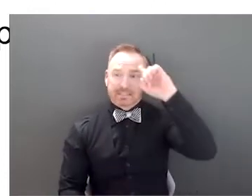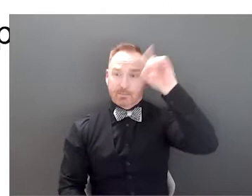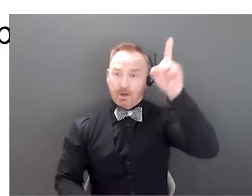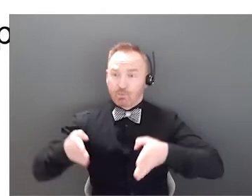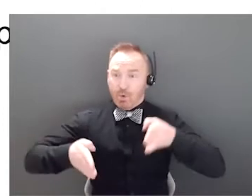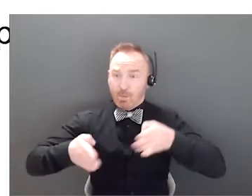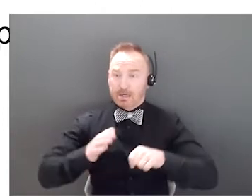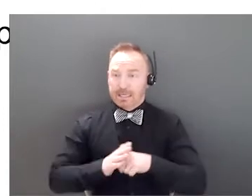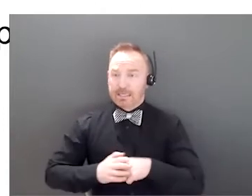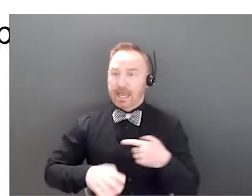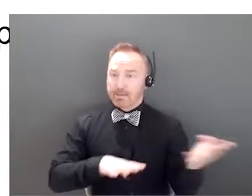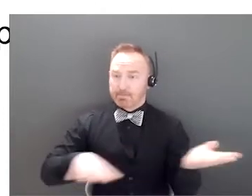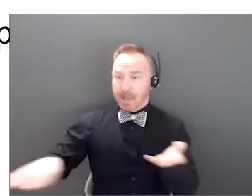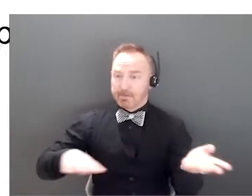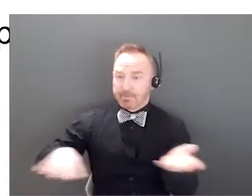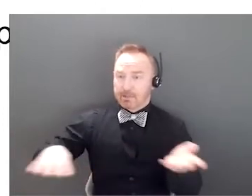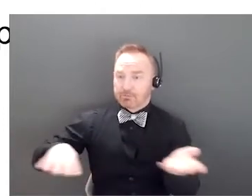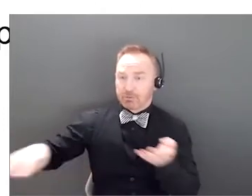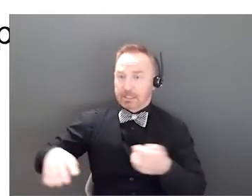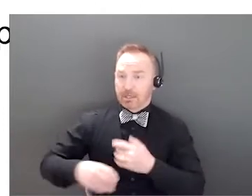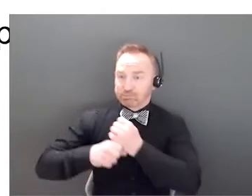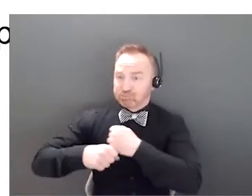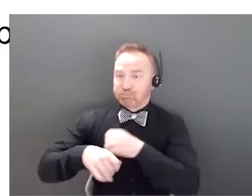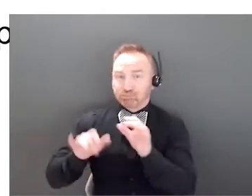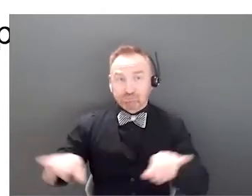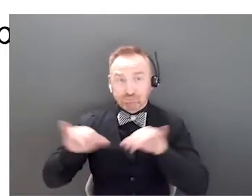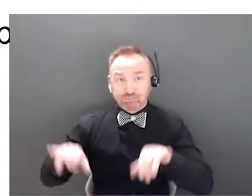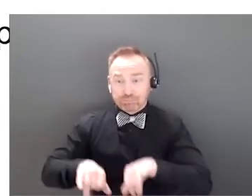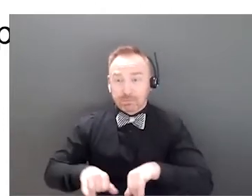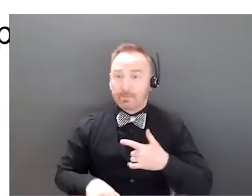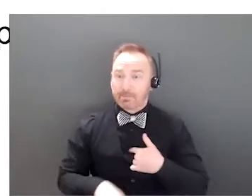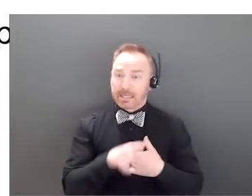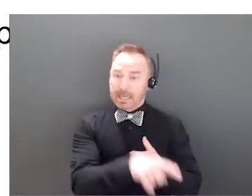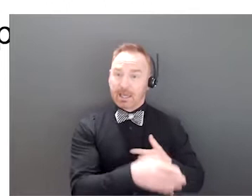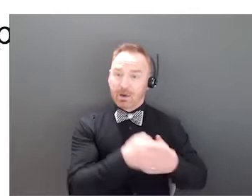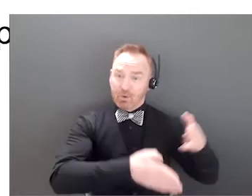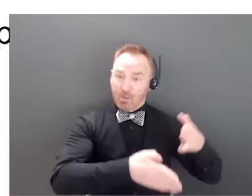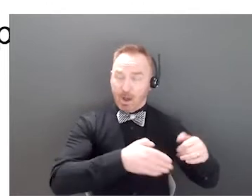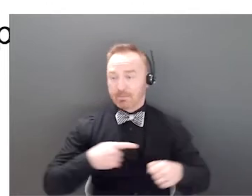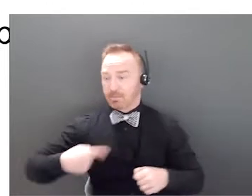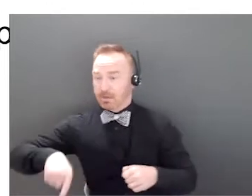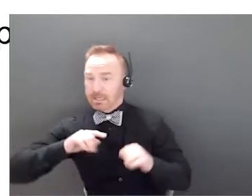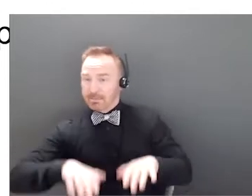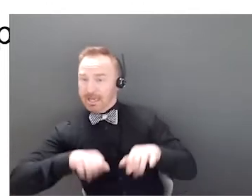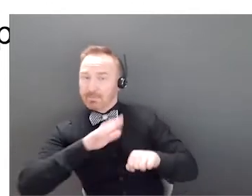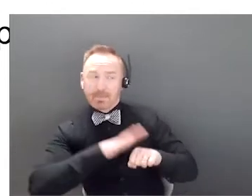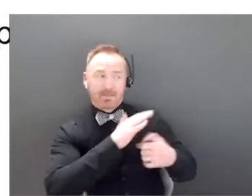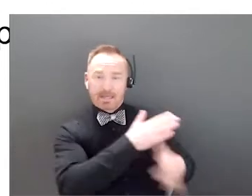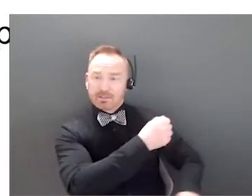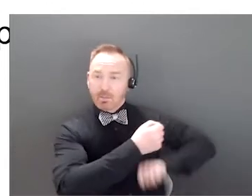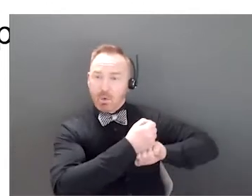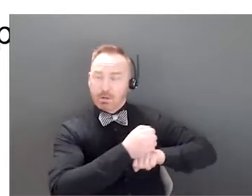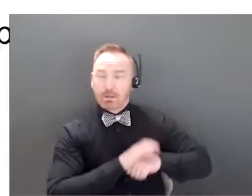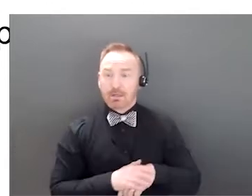setting, which could enable a person to take on more cognitive demands while relying on a robot for physical support. Digital technology can also provide